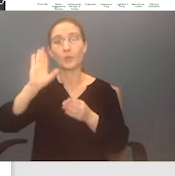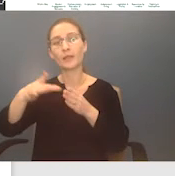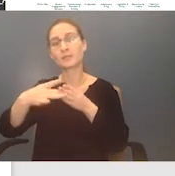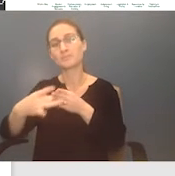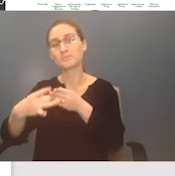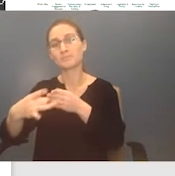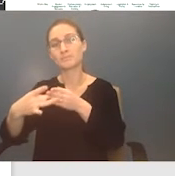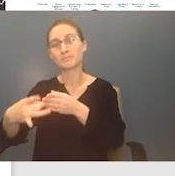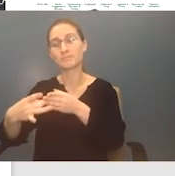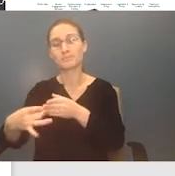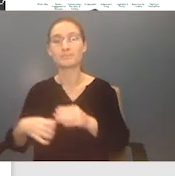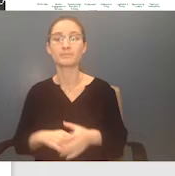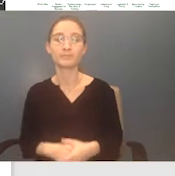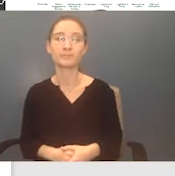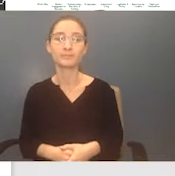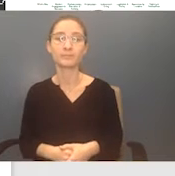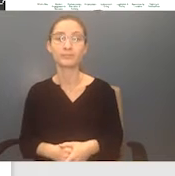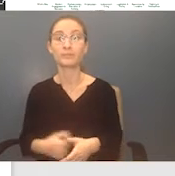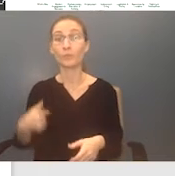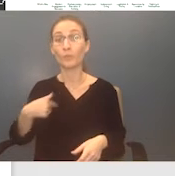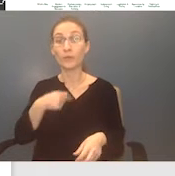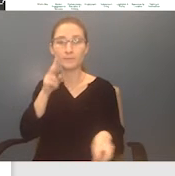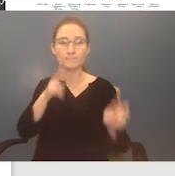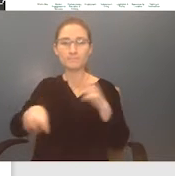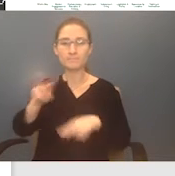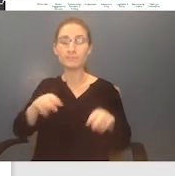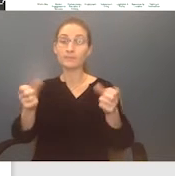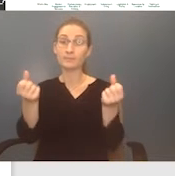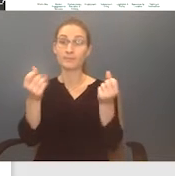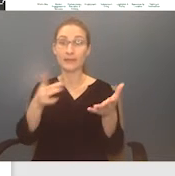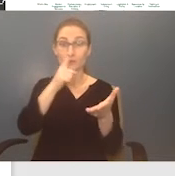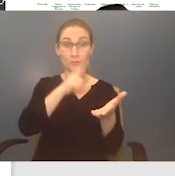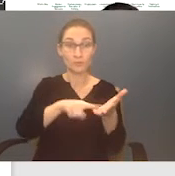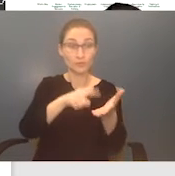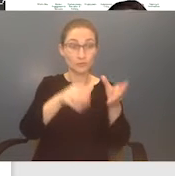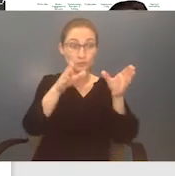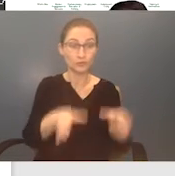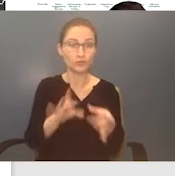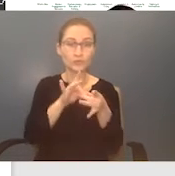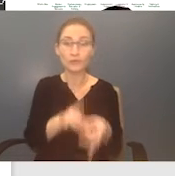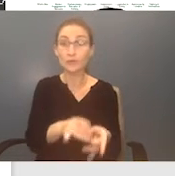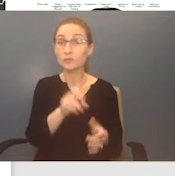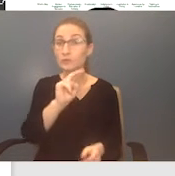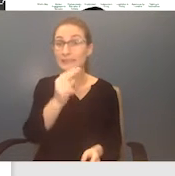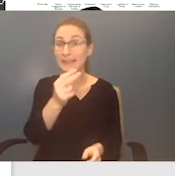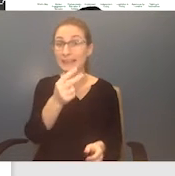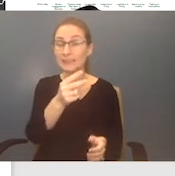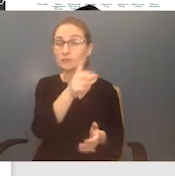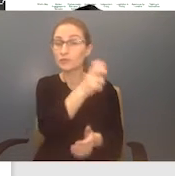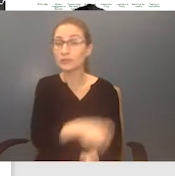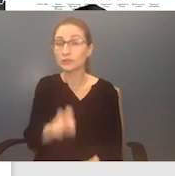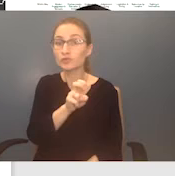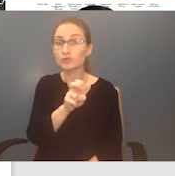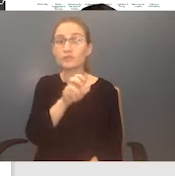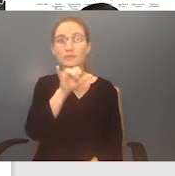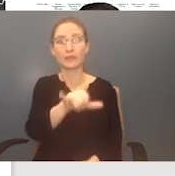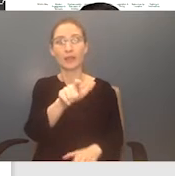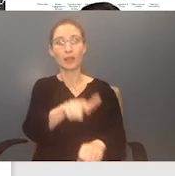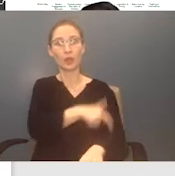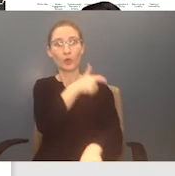took the predictors of post-school outcomes. Lots of amazing researchers in secondary transition have done very